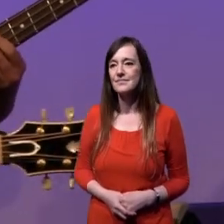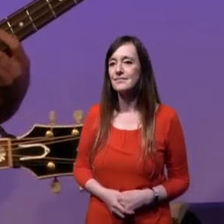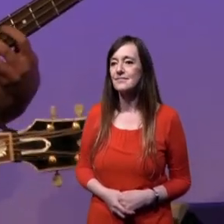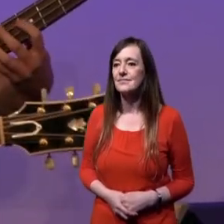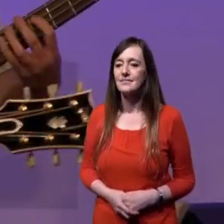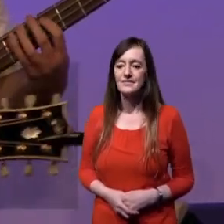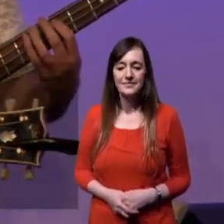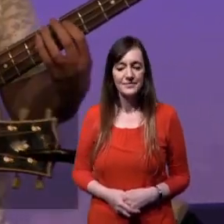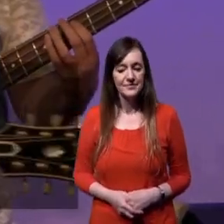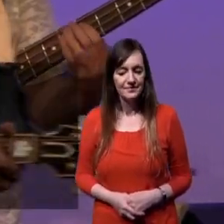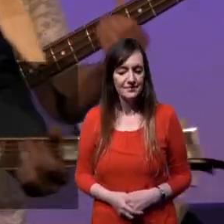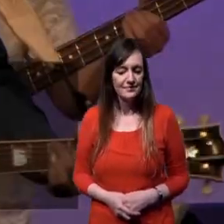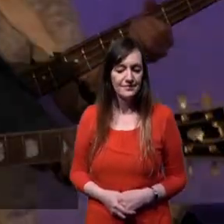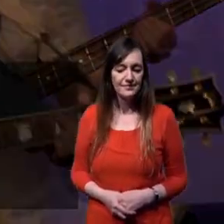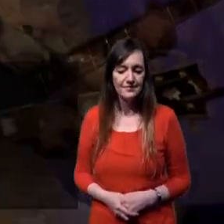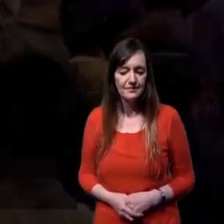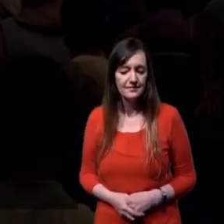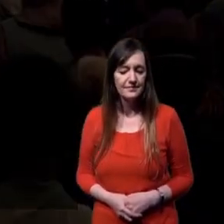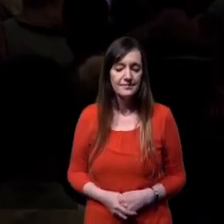Love. Here's love.